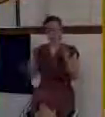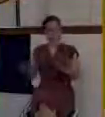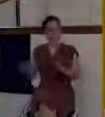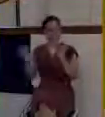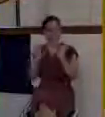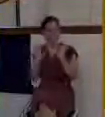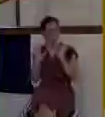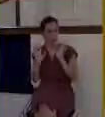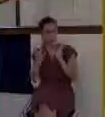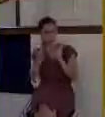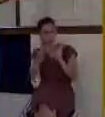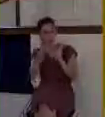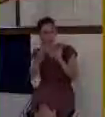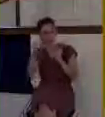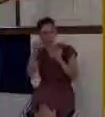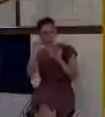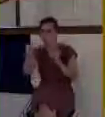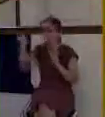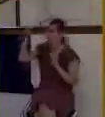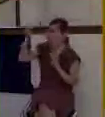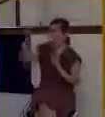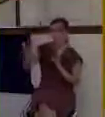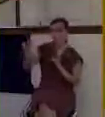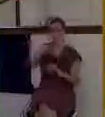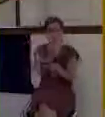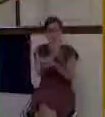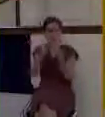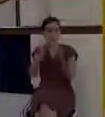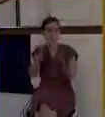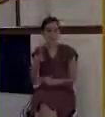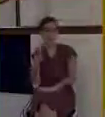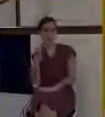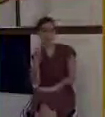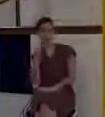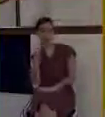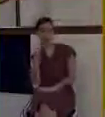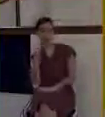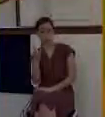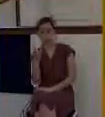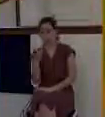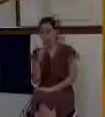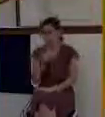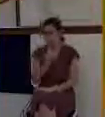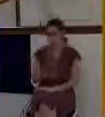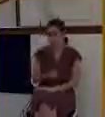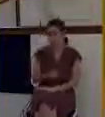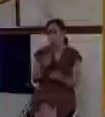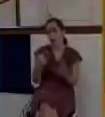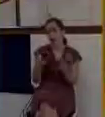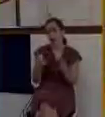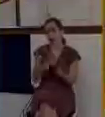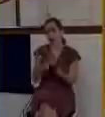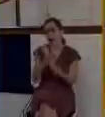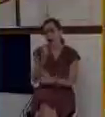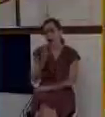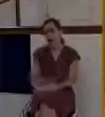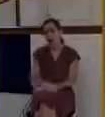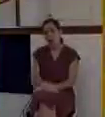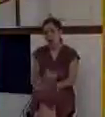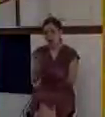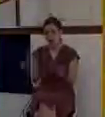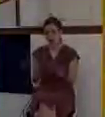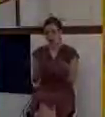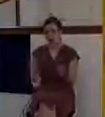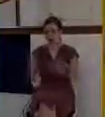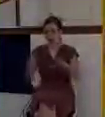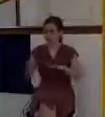Savior? And if you're not sure, would you just pray right where you are, whether you're here in the auditorium or you're listening on